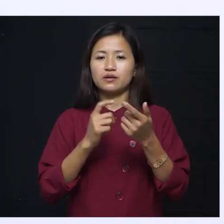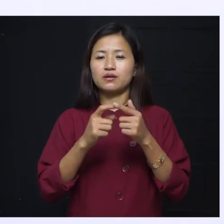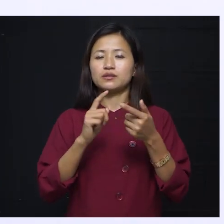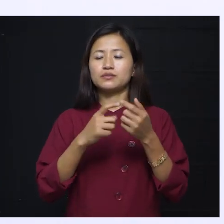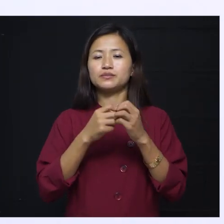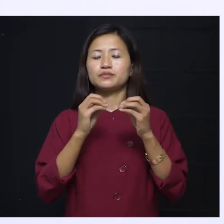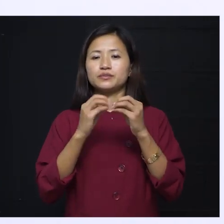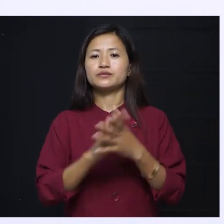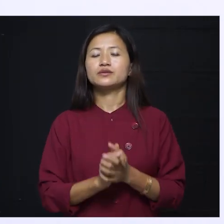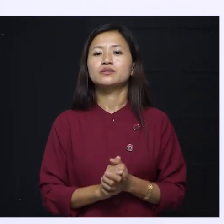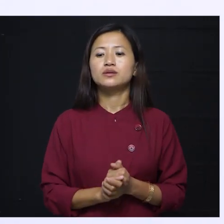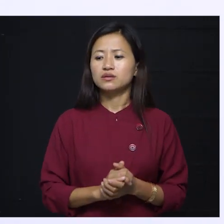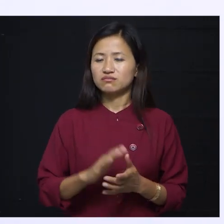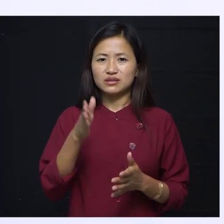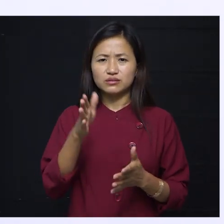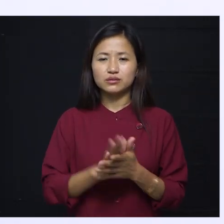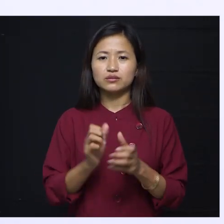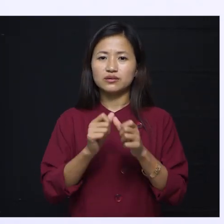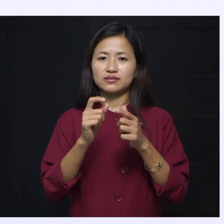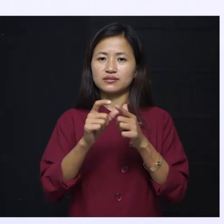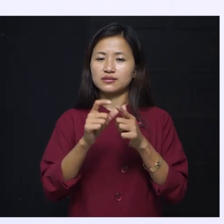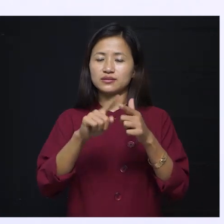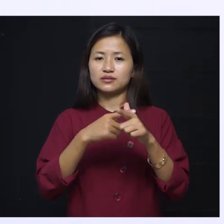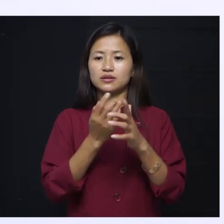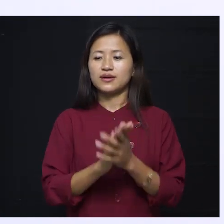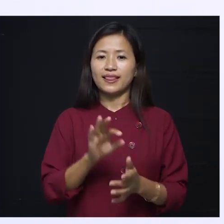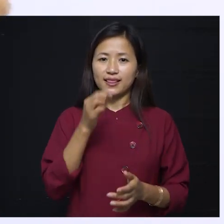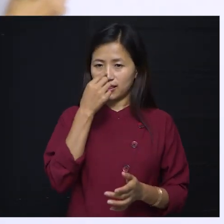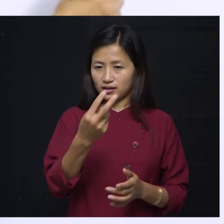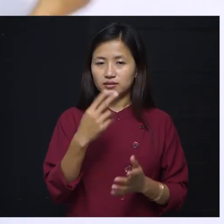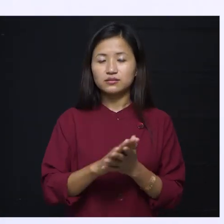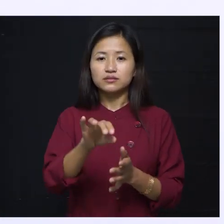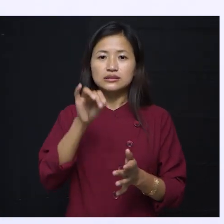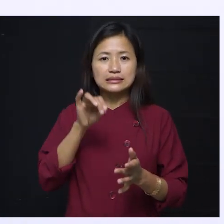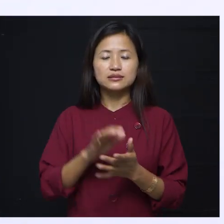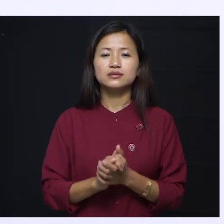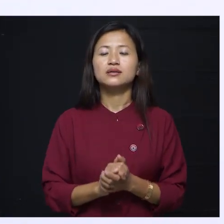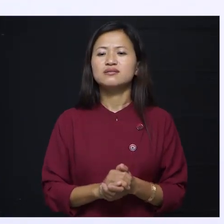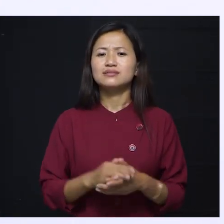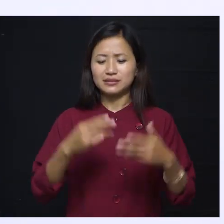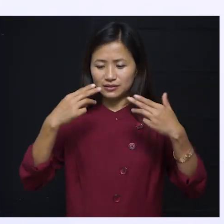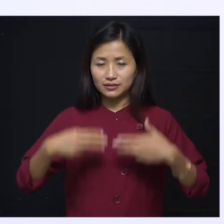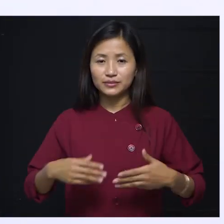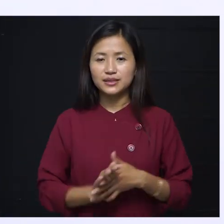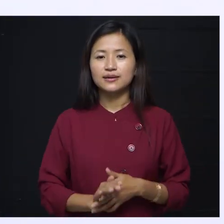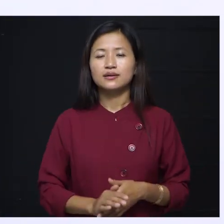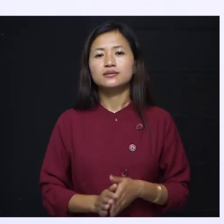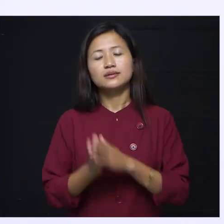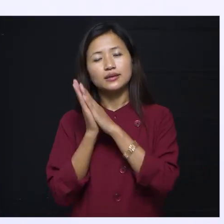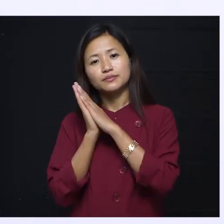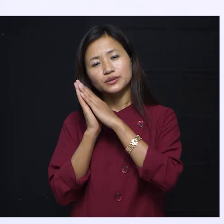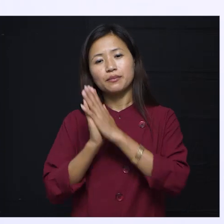has nothing to do with an adjectives. But take a look at it. If we use it together in this manner, sleeping bag, it